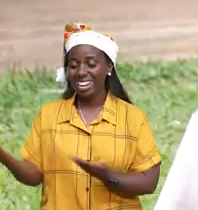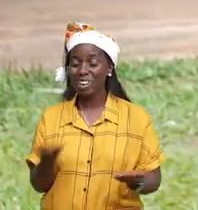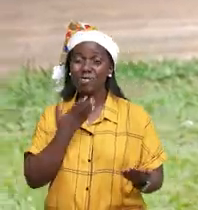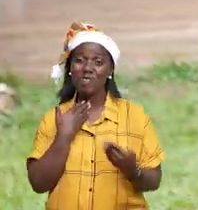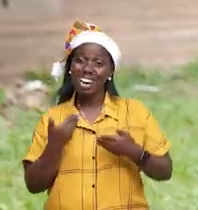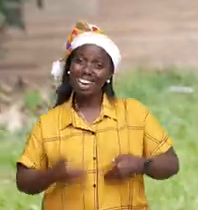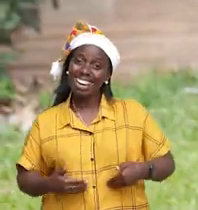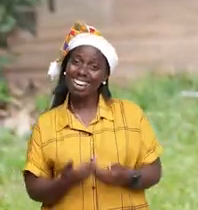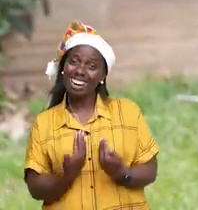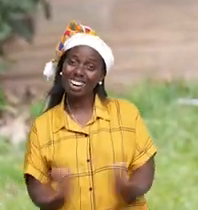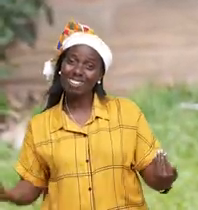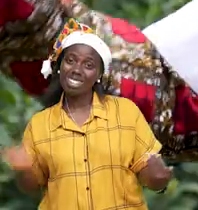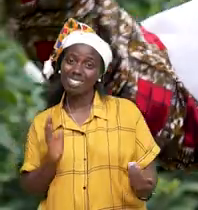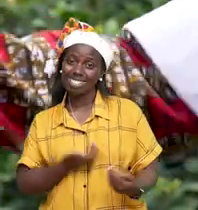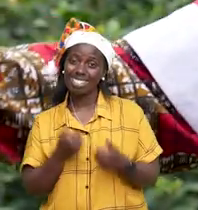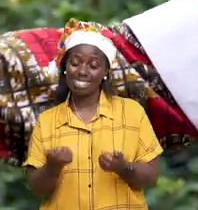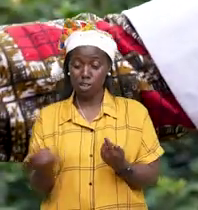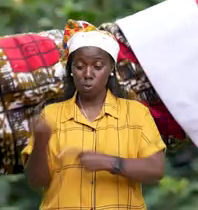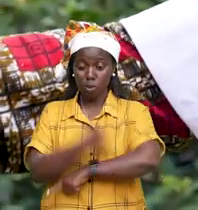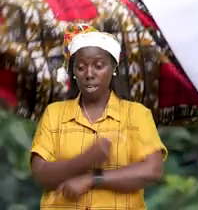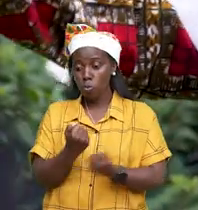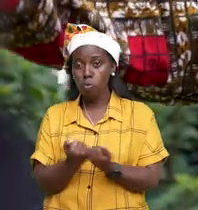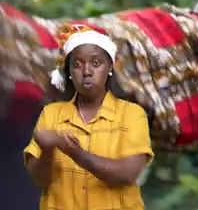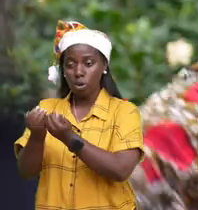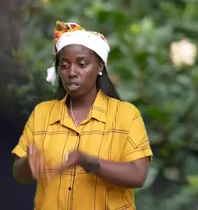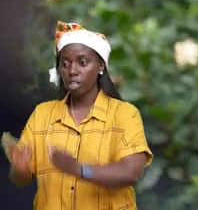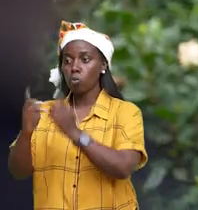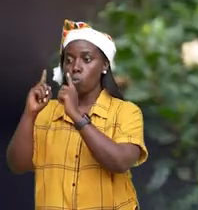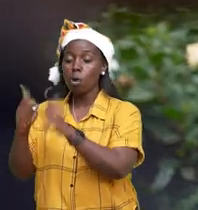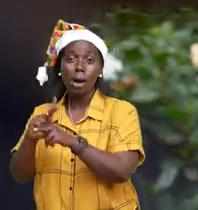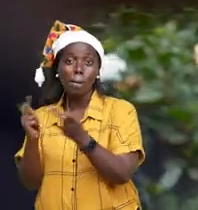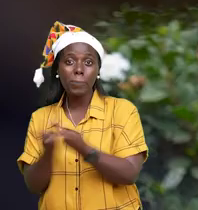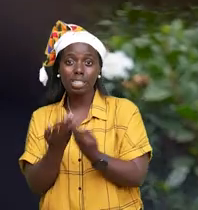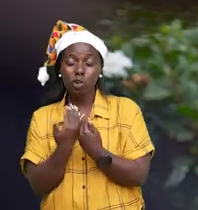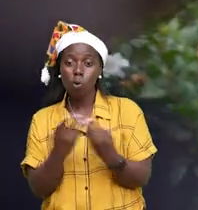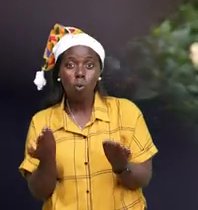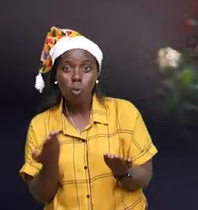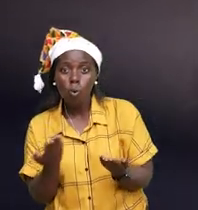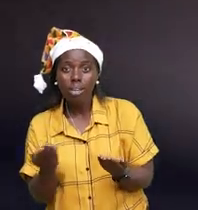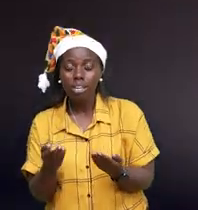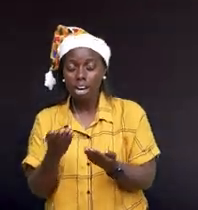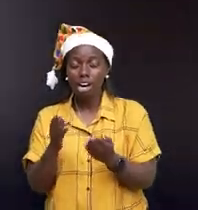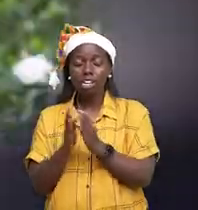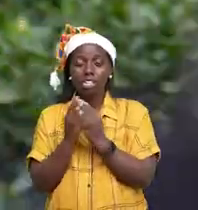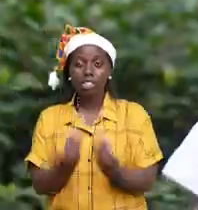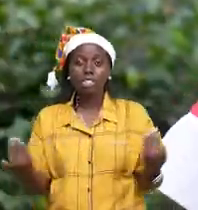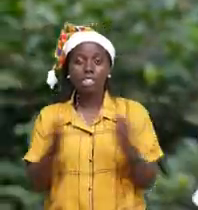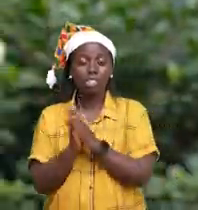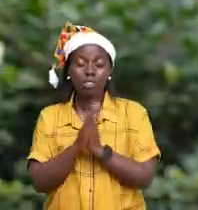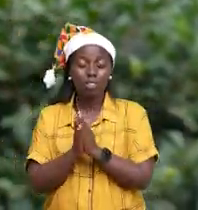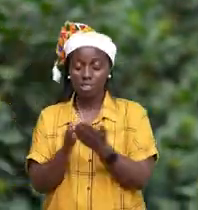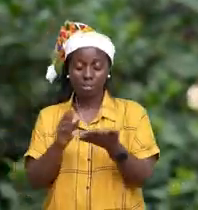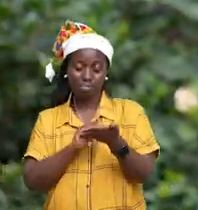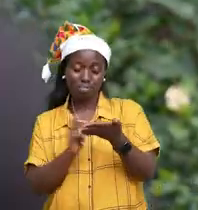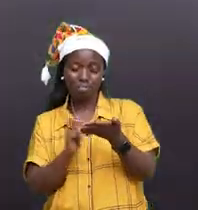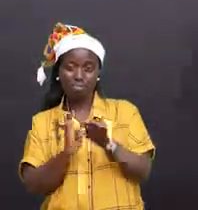Welcome, my young adventurers. Today we take you on a journey to a place where children's stories come to